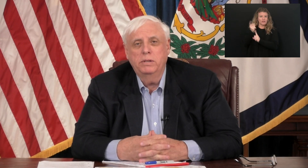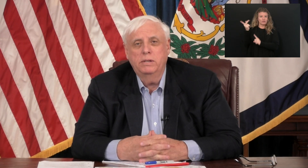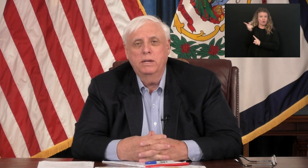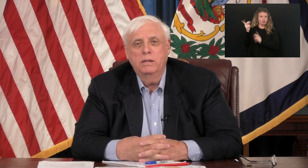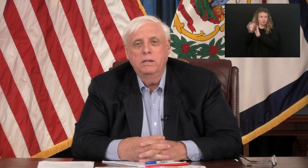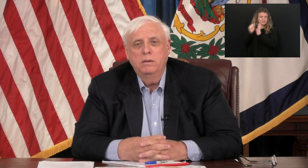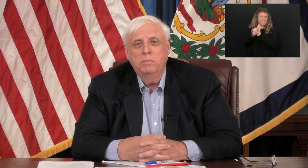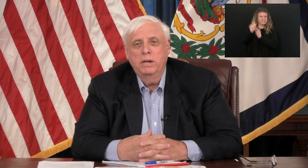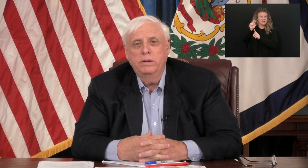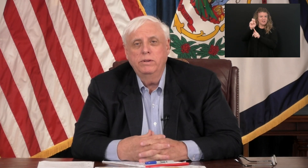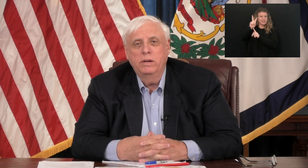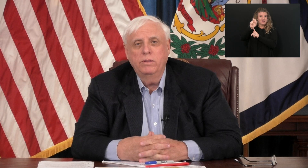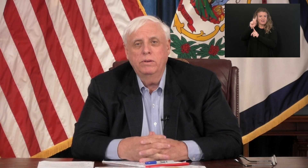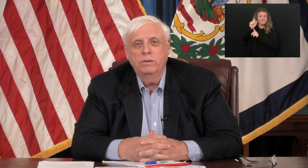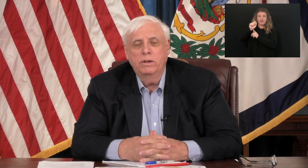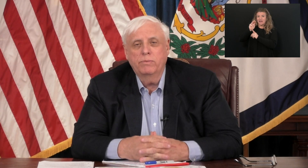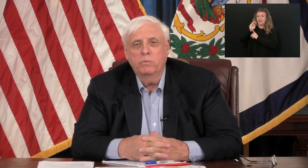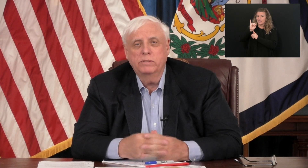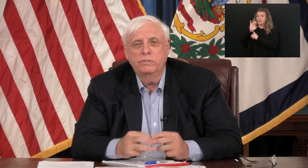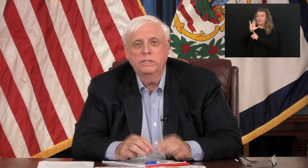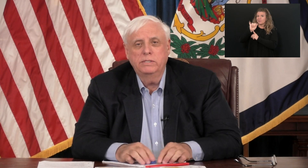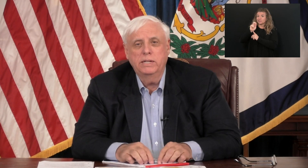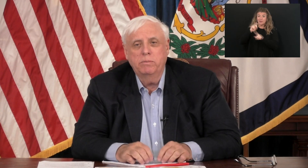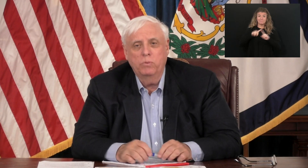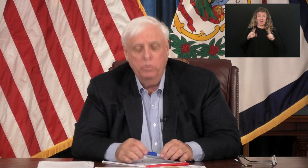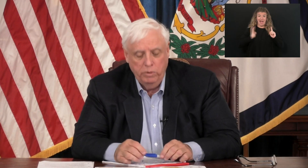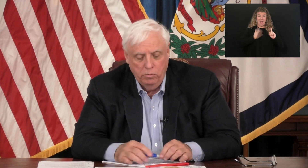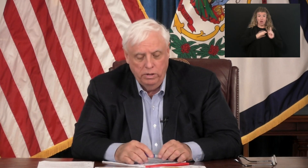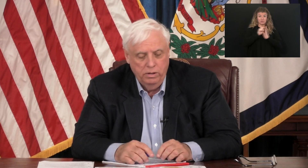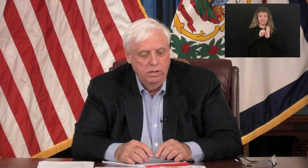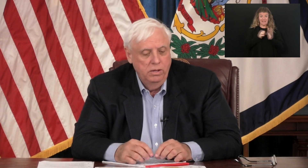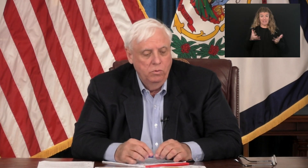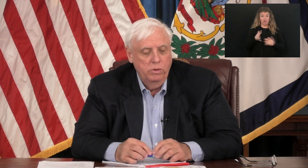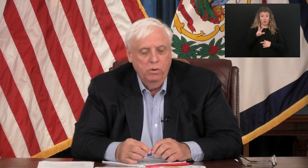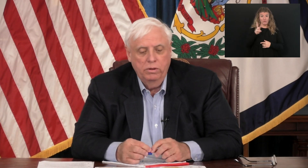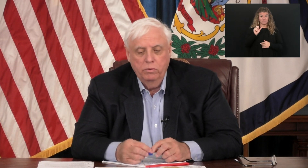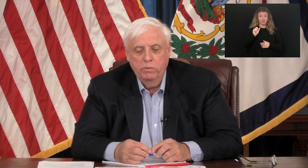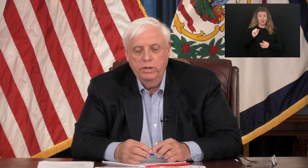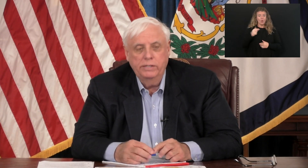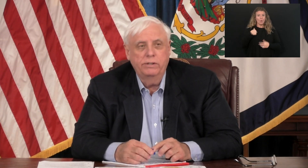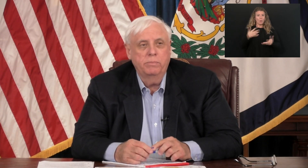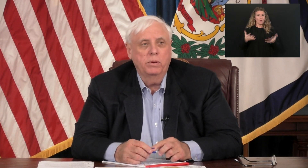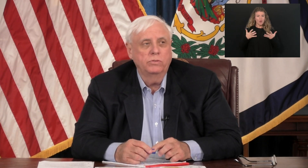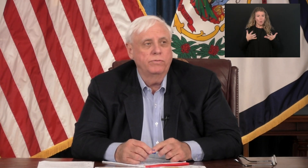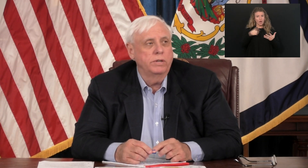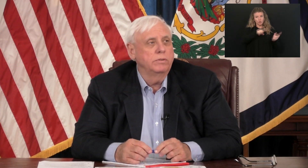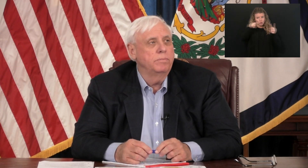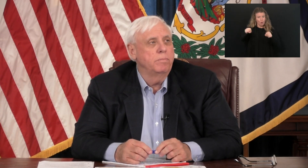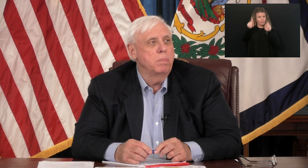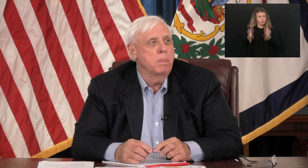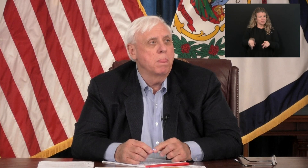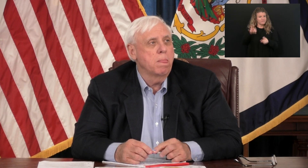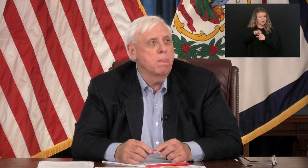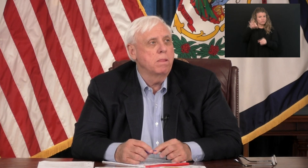Michigan, but I do know that, you know, from West Virginia's standpoint, we want to get you to the polls and vote.